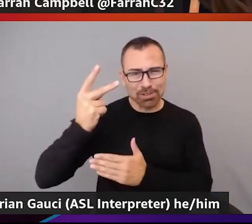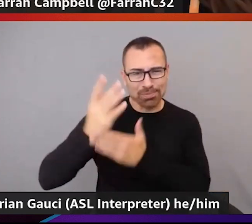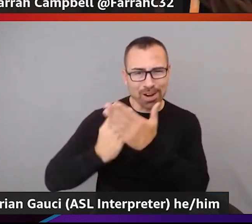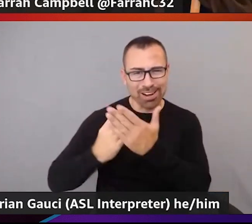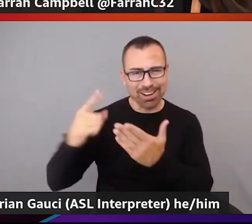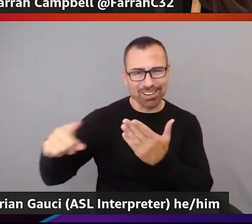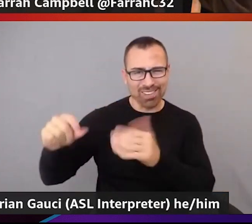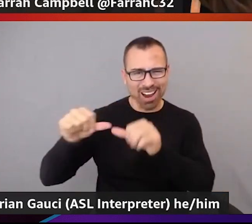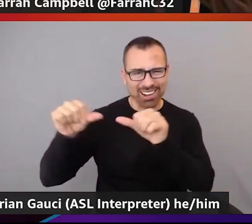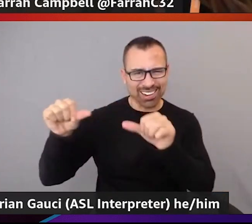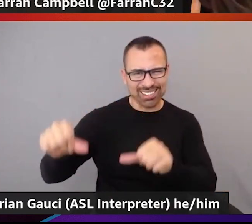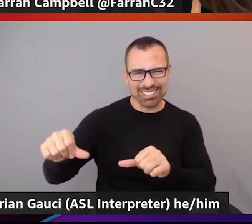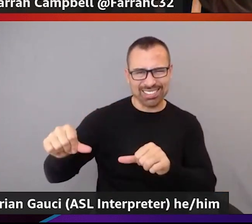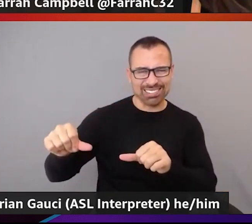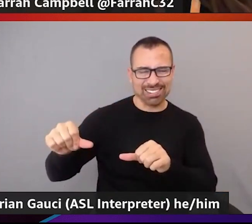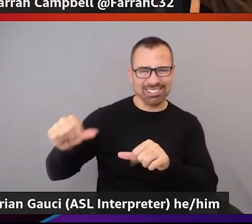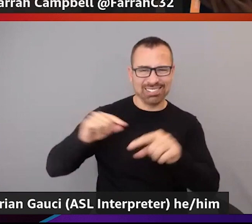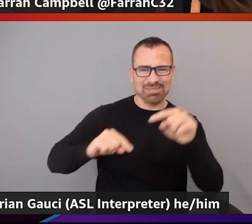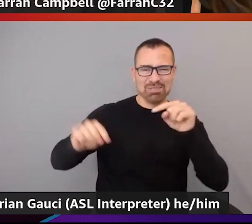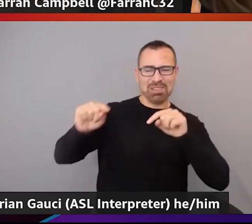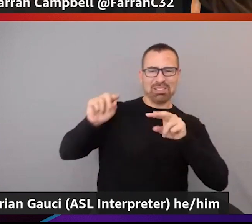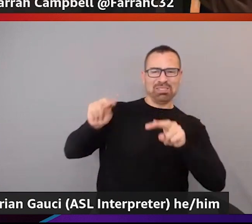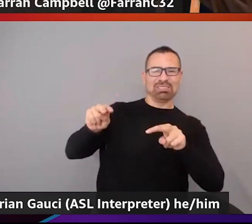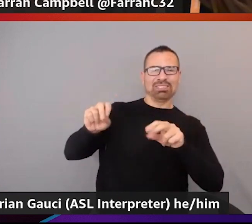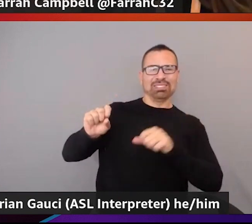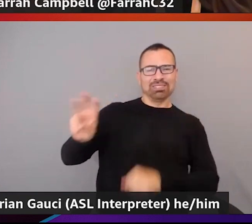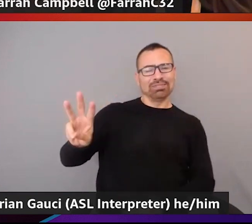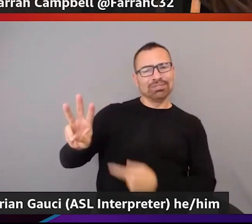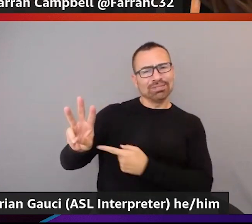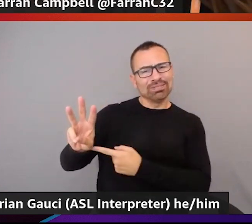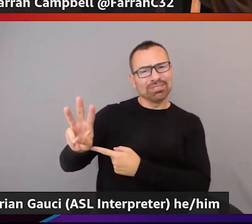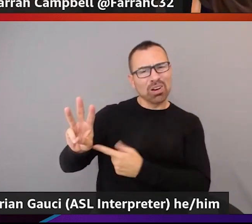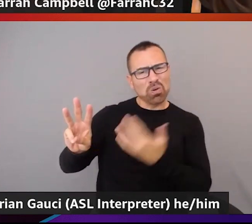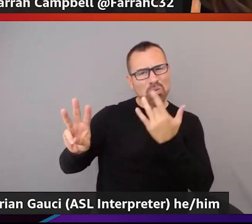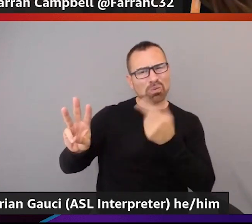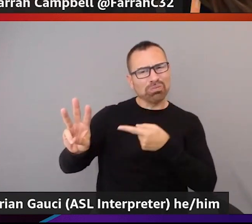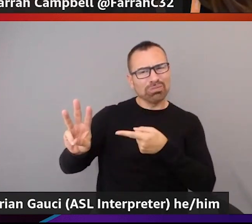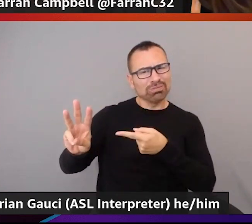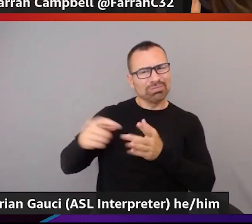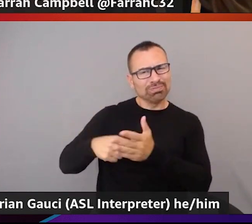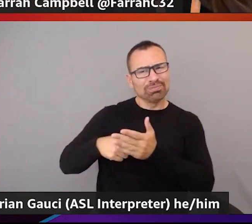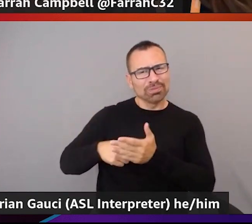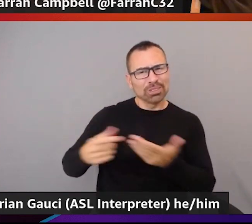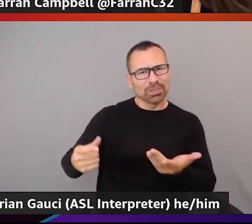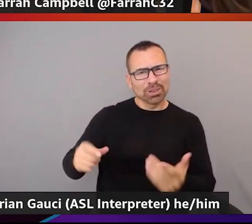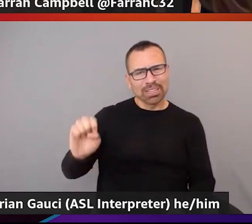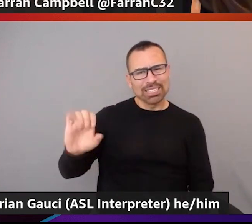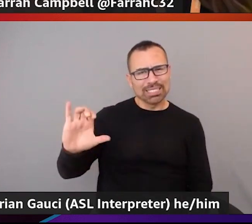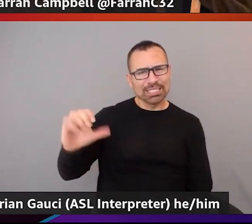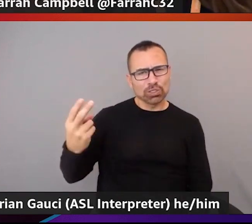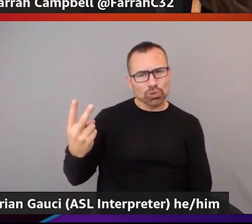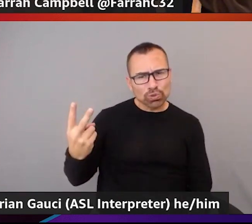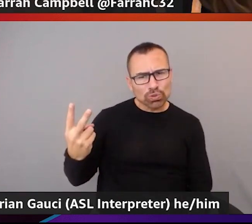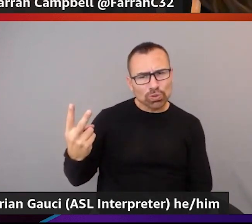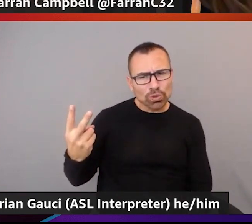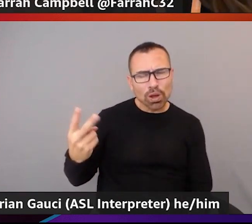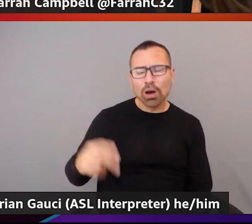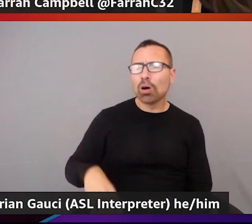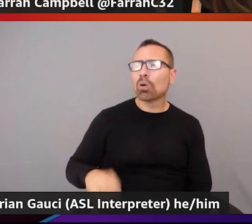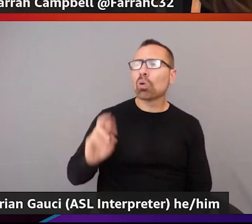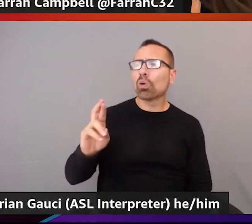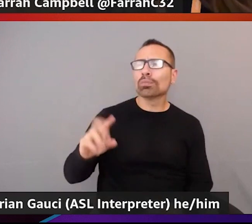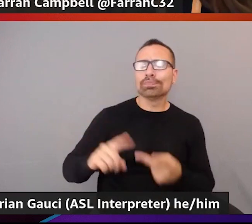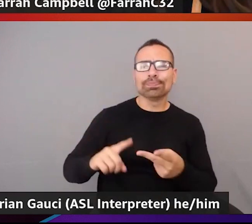at that software that you're building and saying, okay, well, why do you need this to run on EC2? Or why do